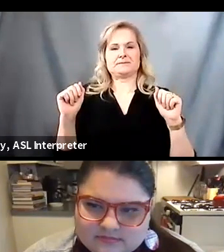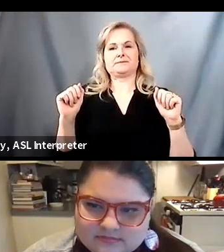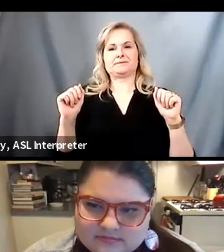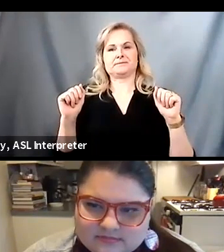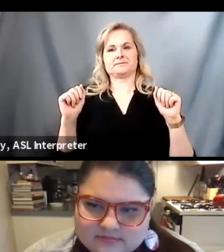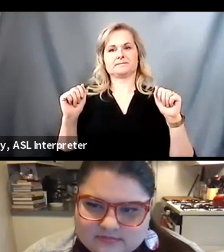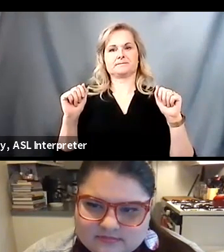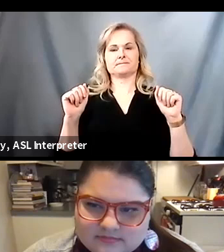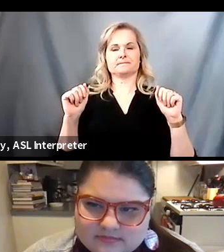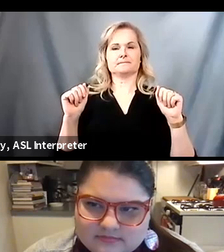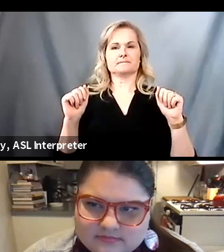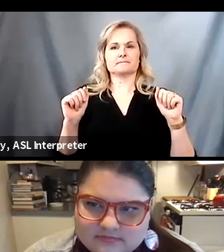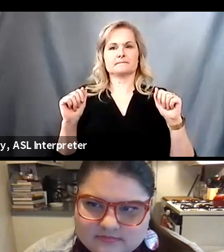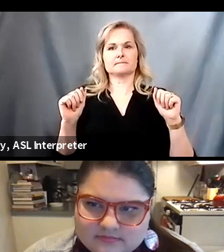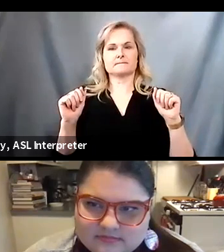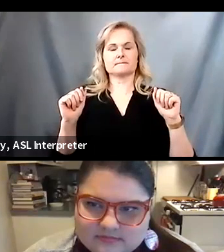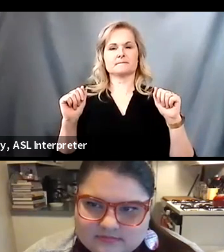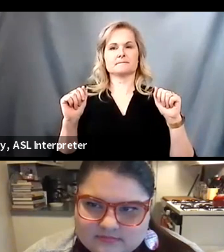happening right now.